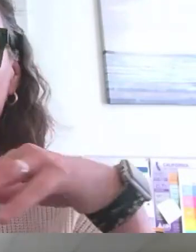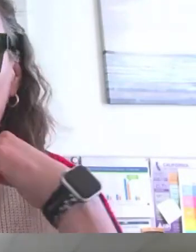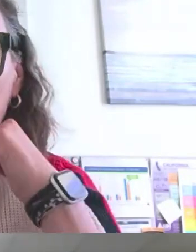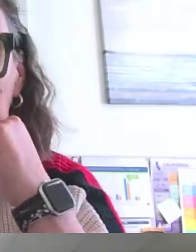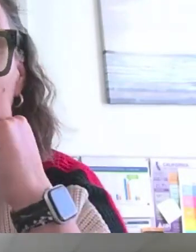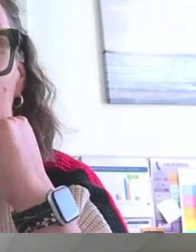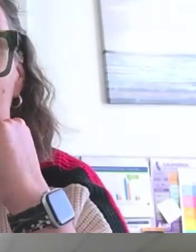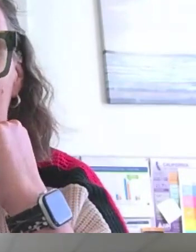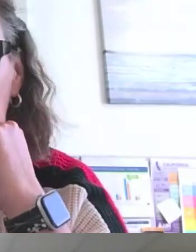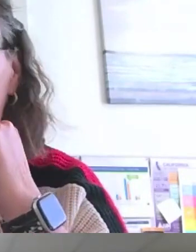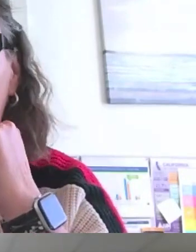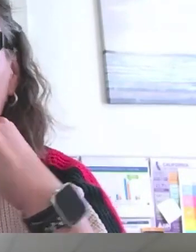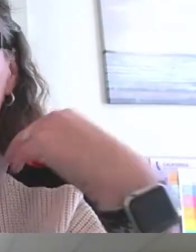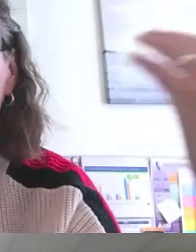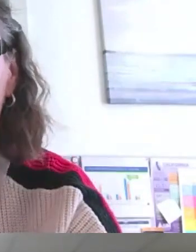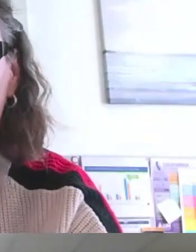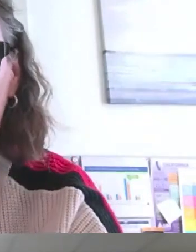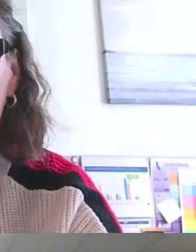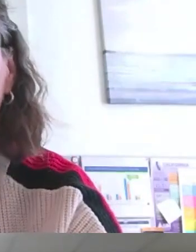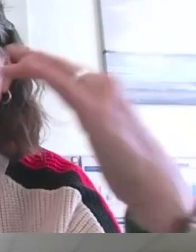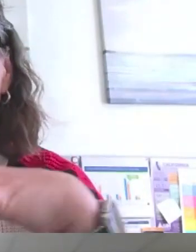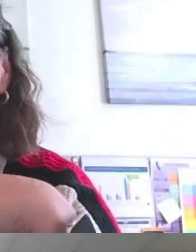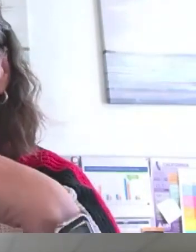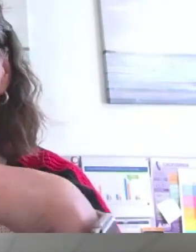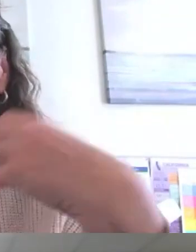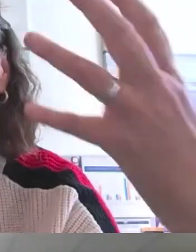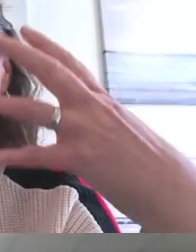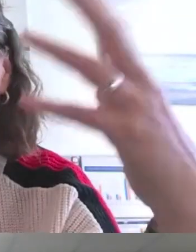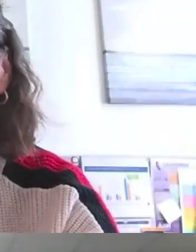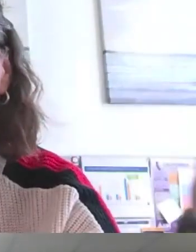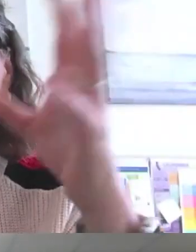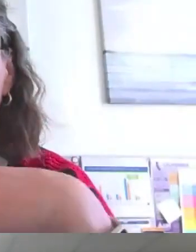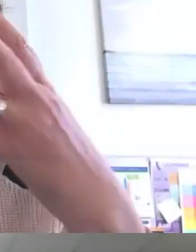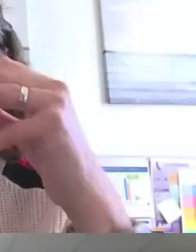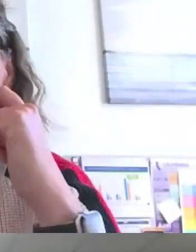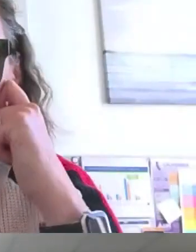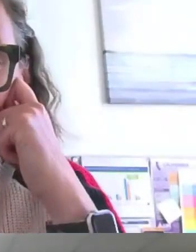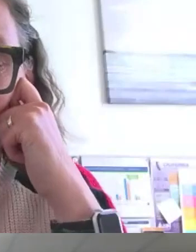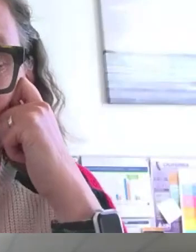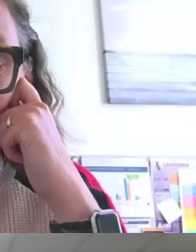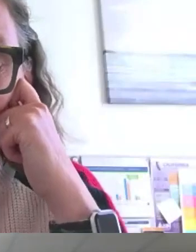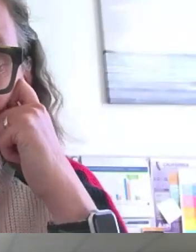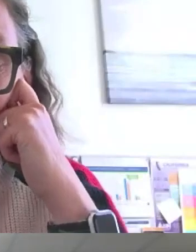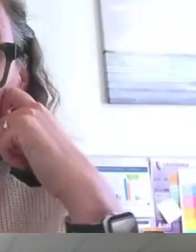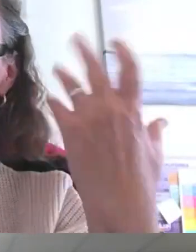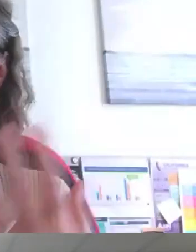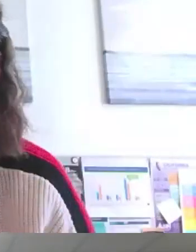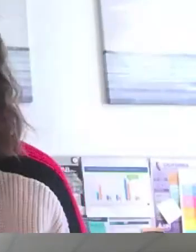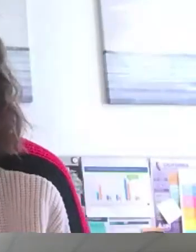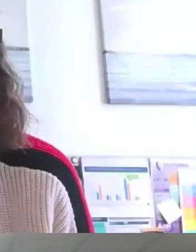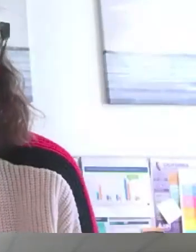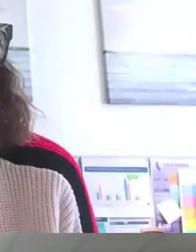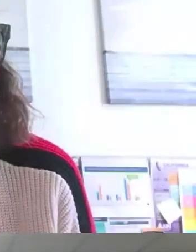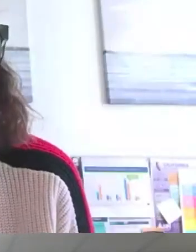extent, both included, obviously, people with Down syndrome getting daycare and getting day center care, and then also this